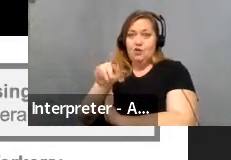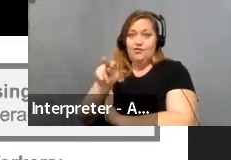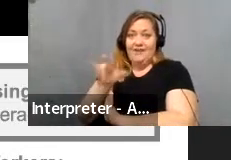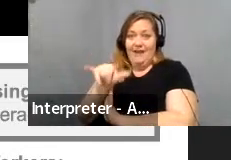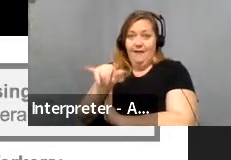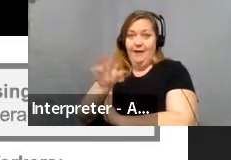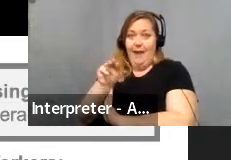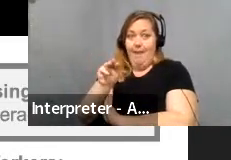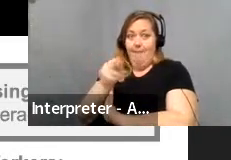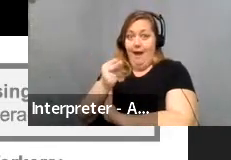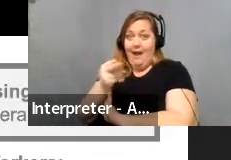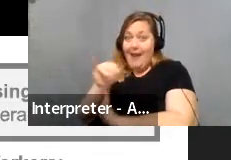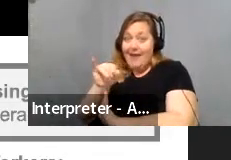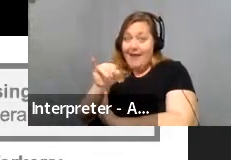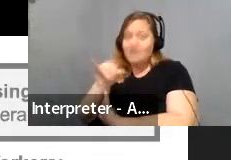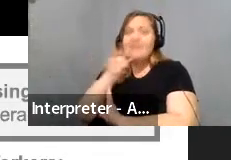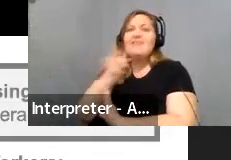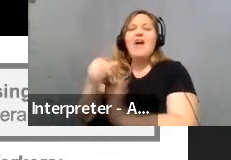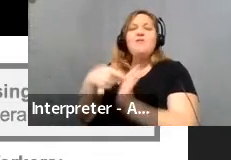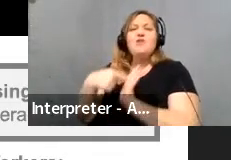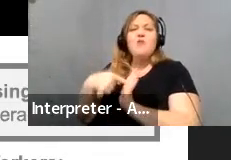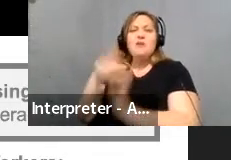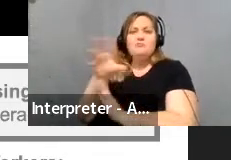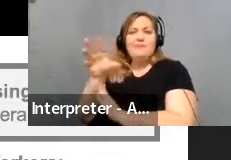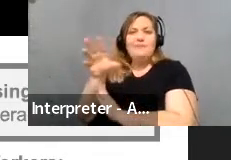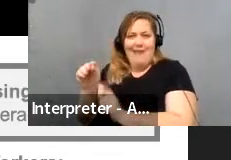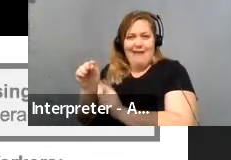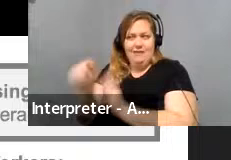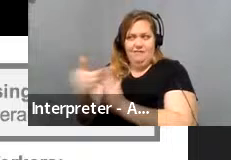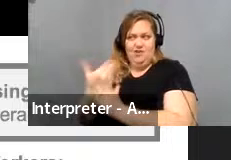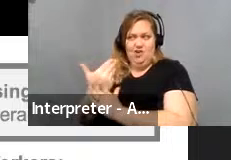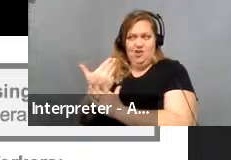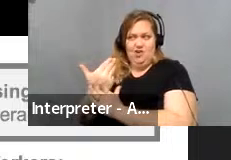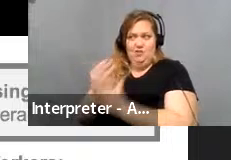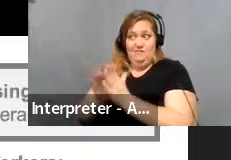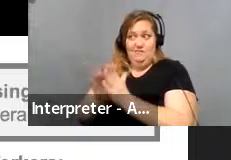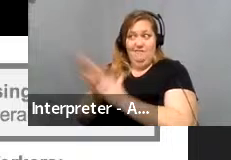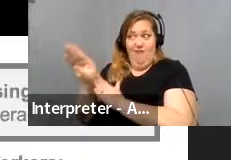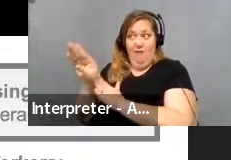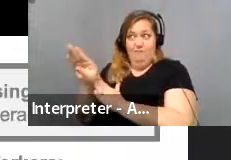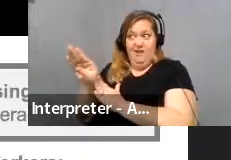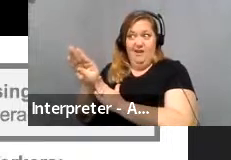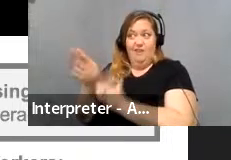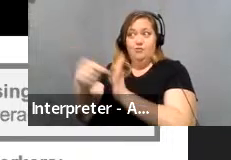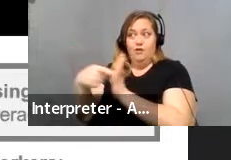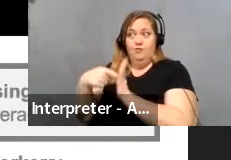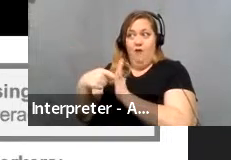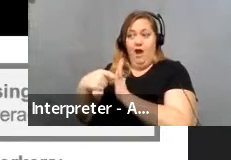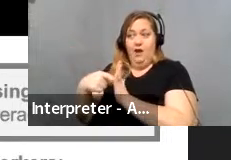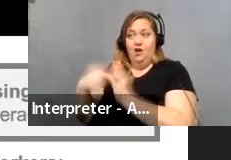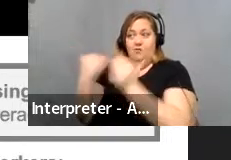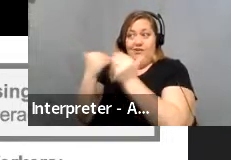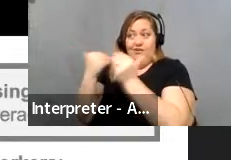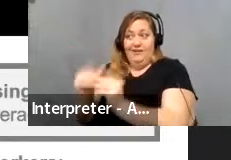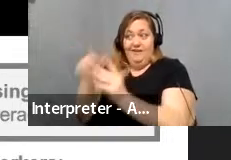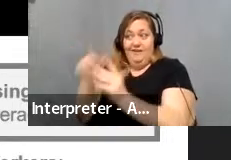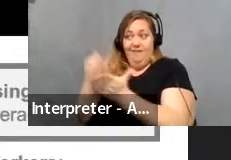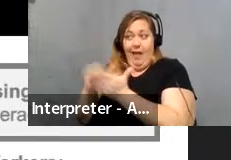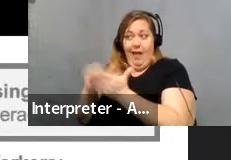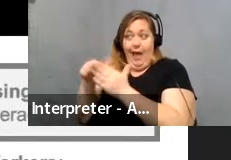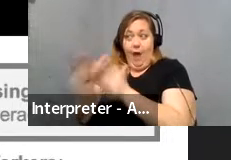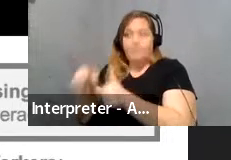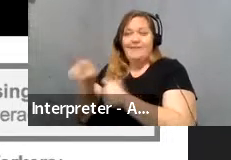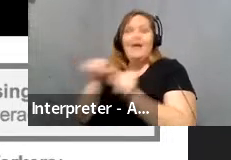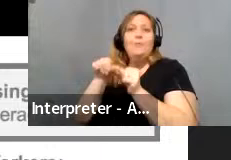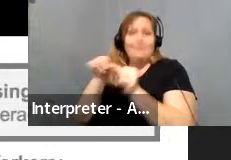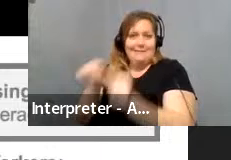MIH, which requires a percentage of new developments to be income-restrictive affordable housing, will continue